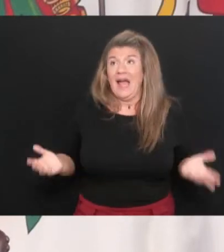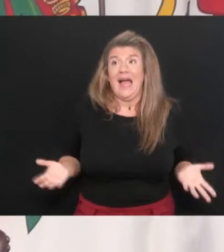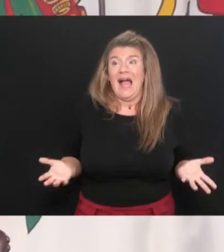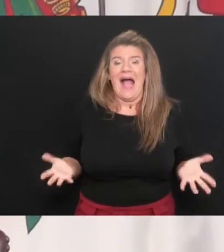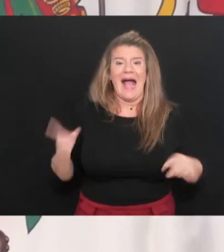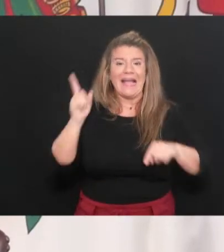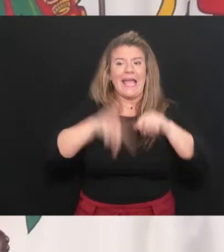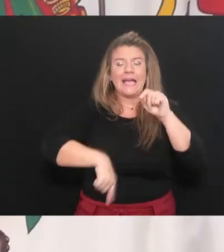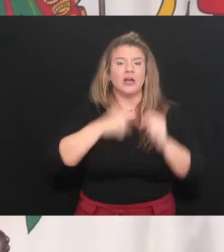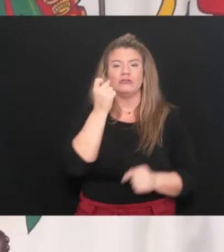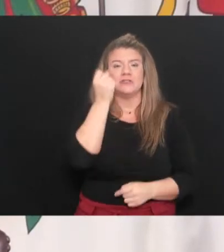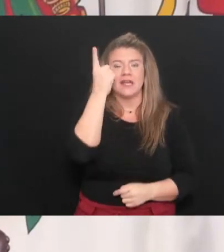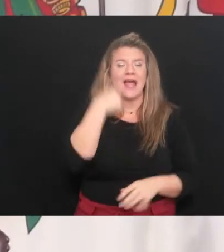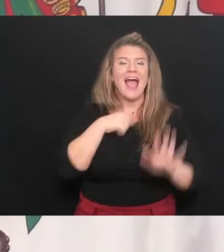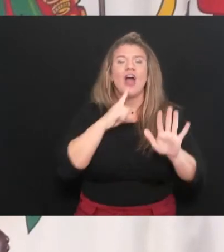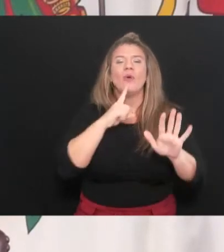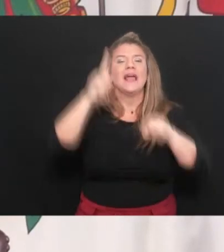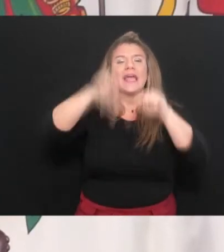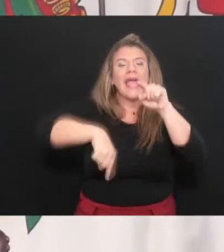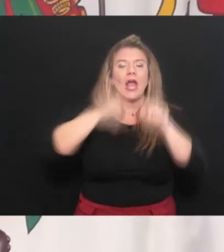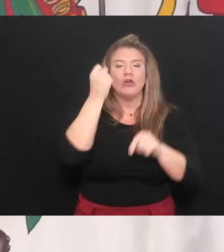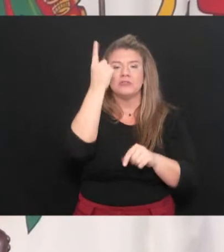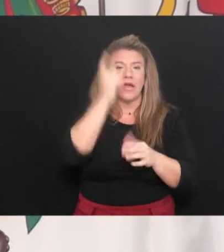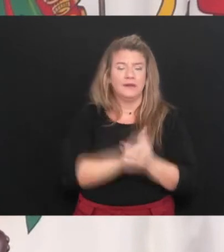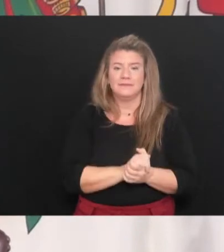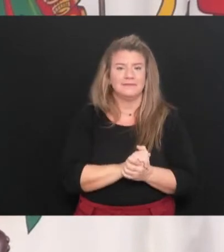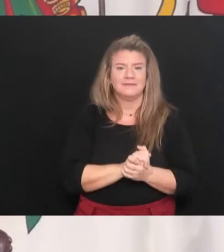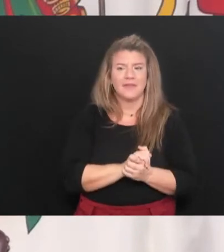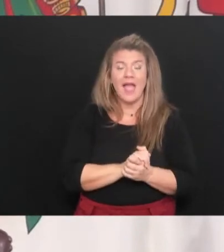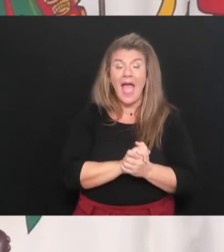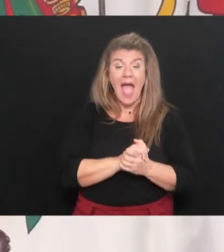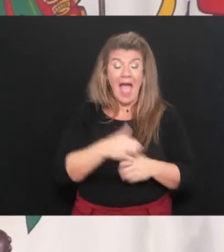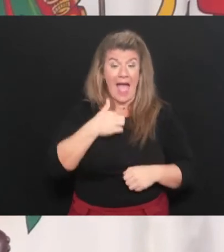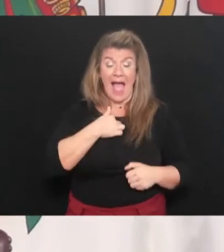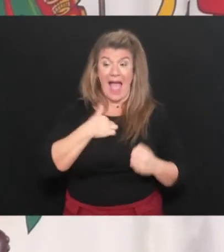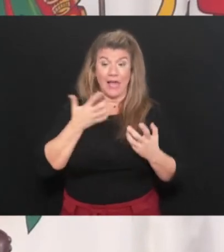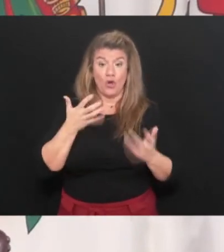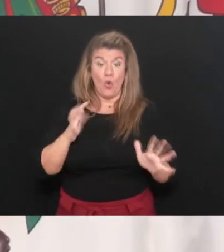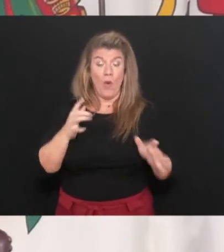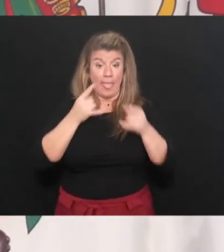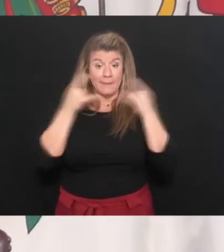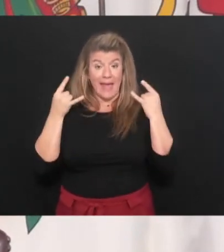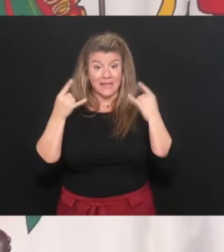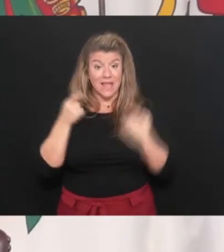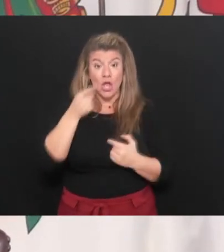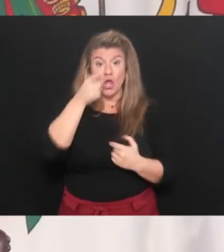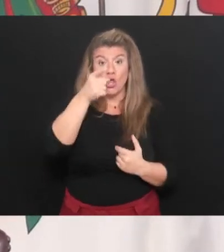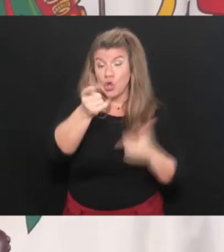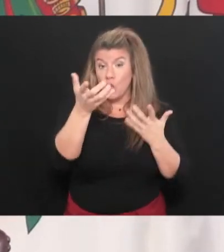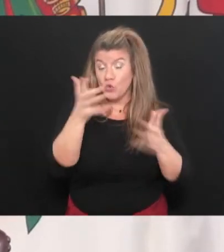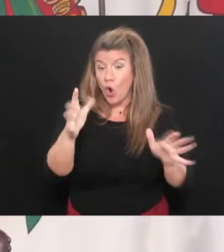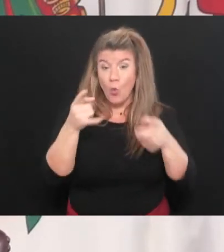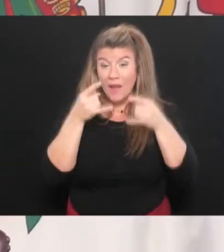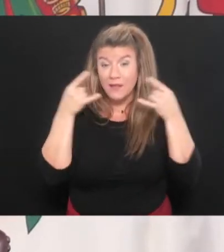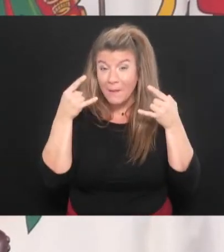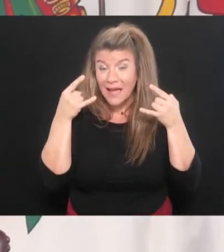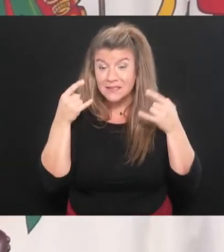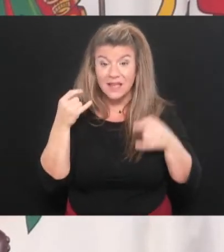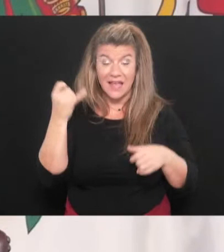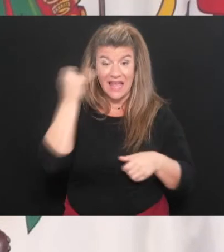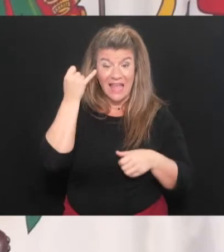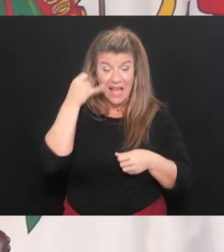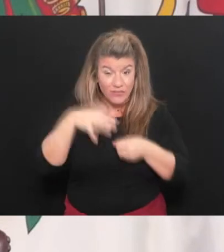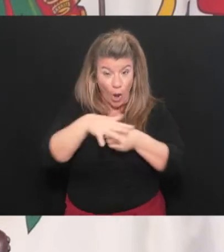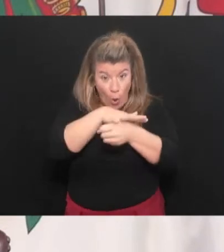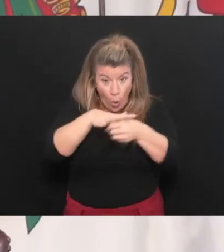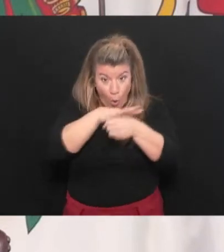get it. I really can't get it. I don't want the mask. You don't want the mask. If the local people believe